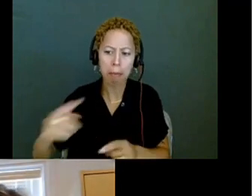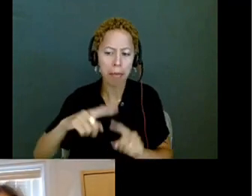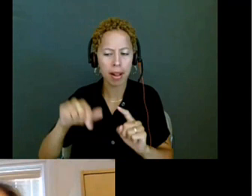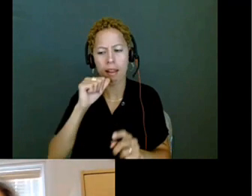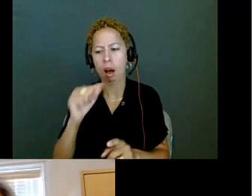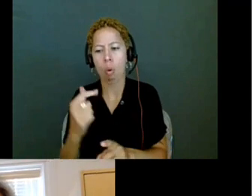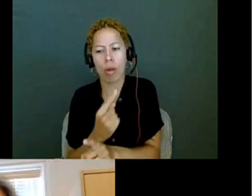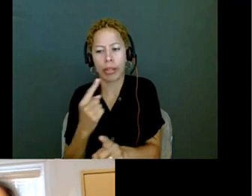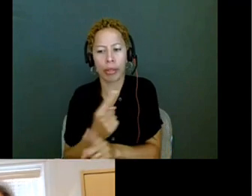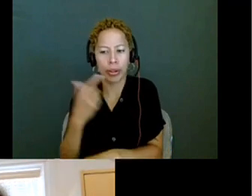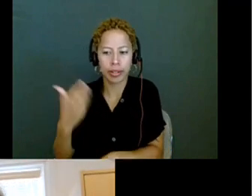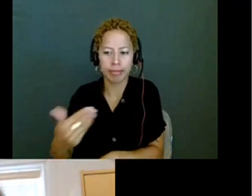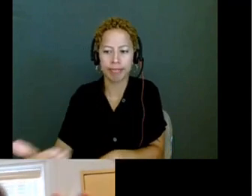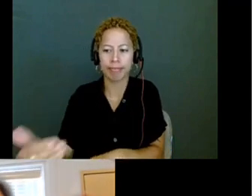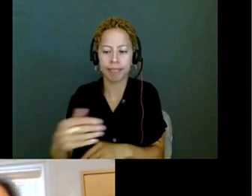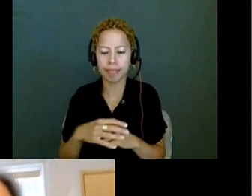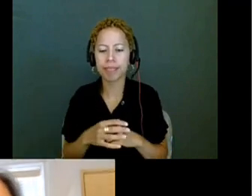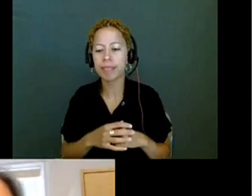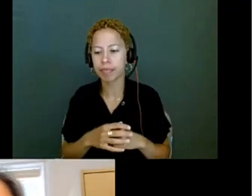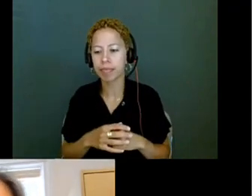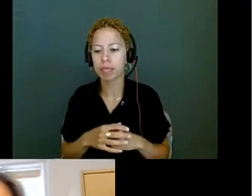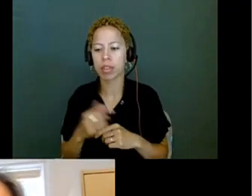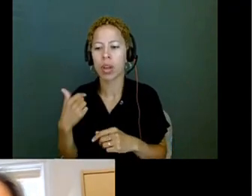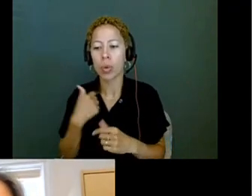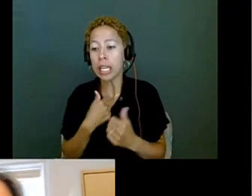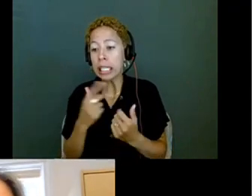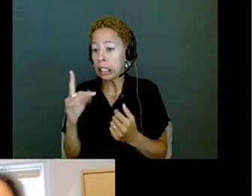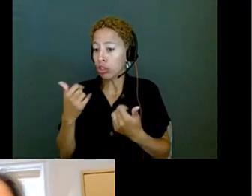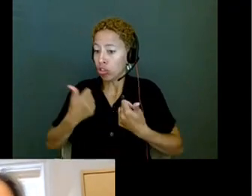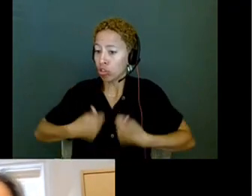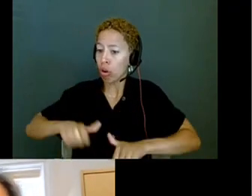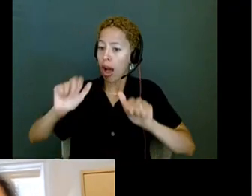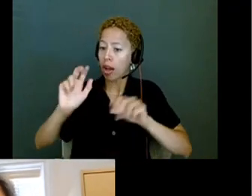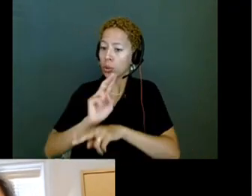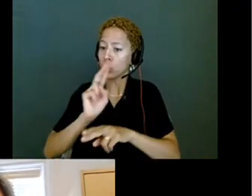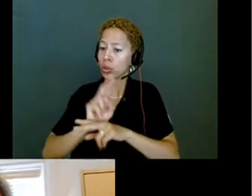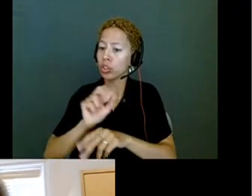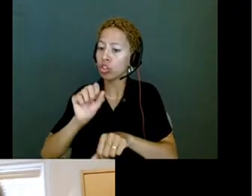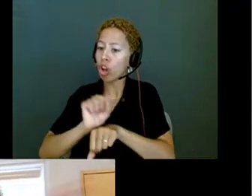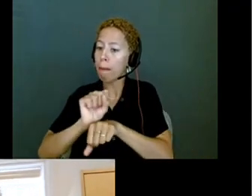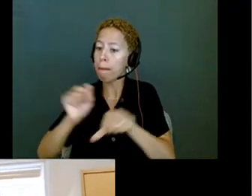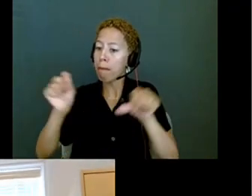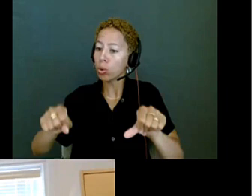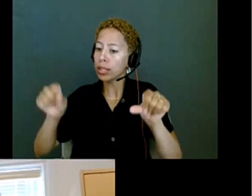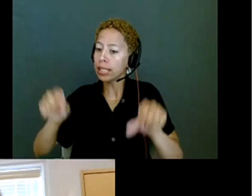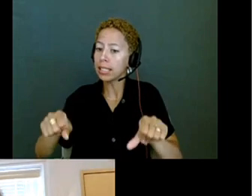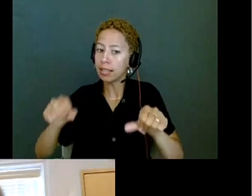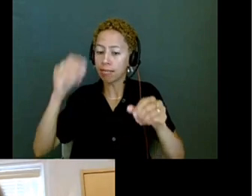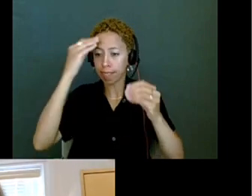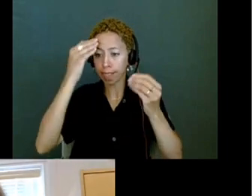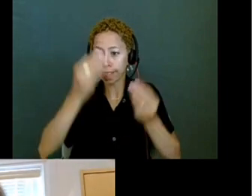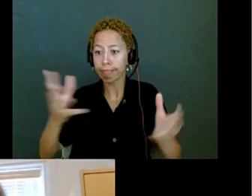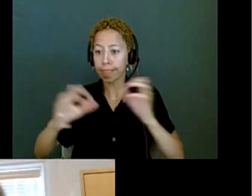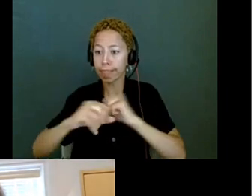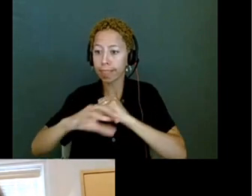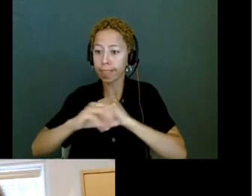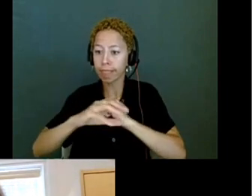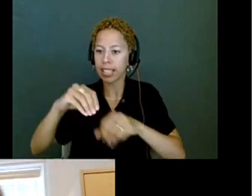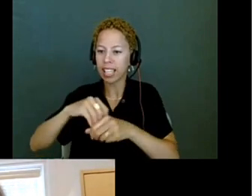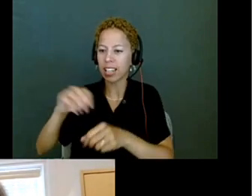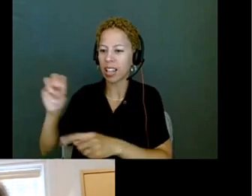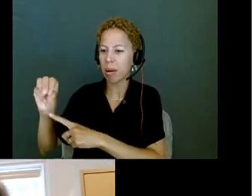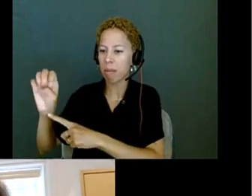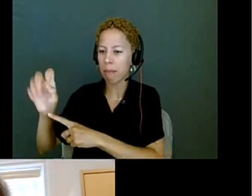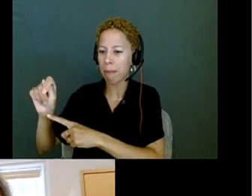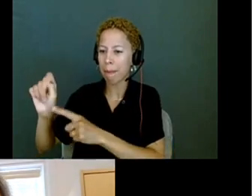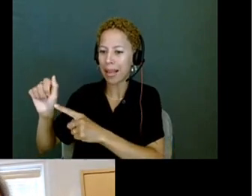We did try to use the job posting aspect of it in Meta. So that's the business